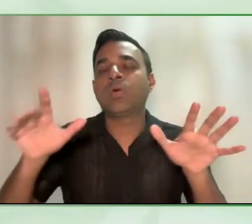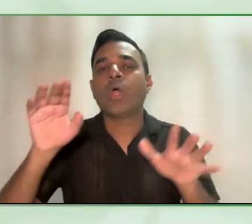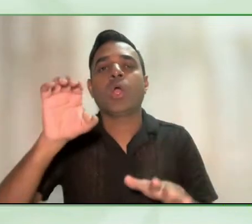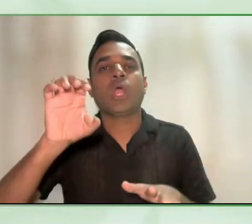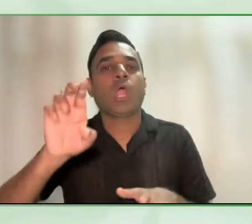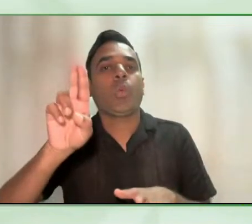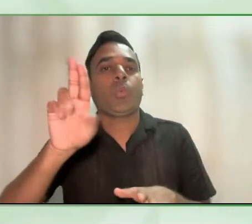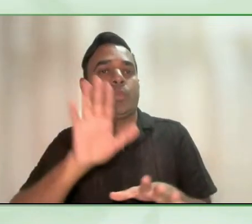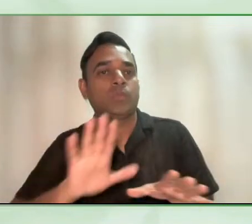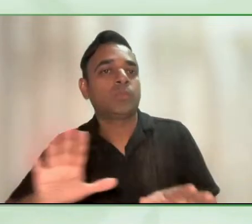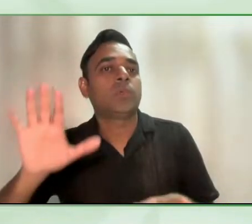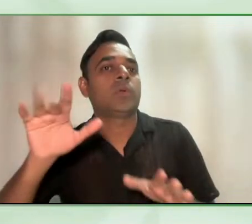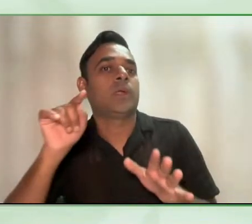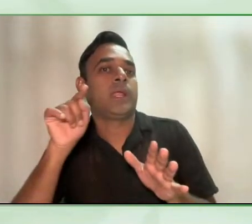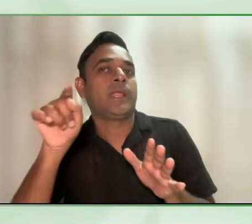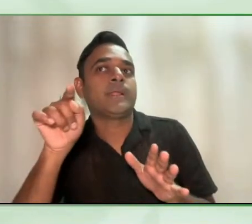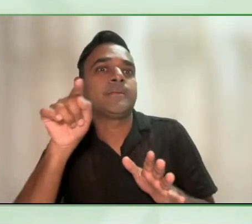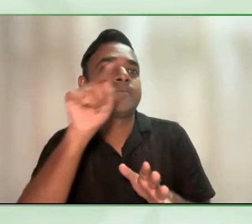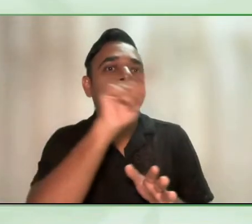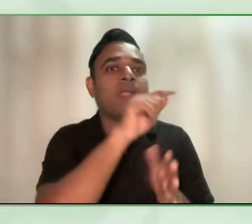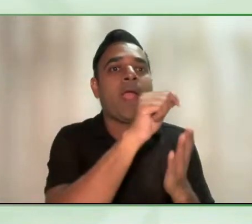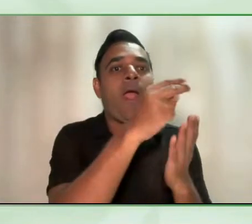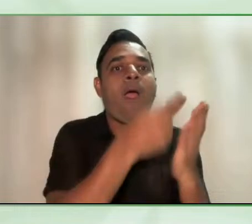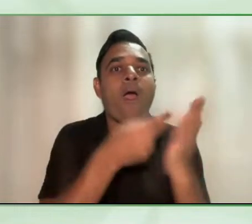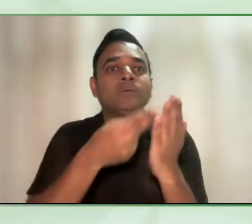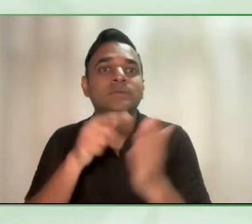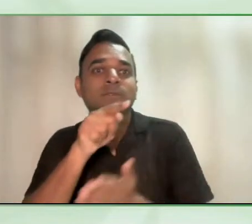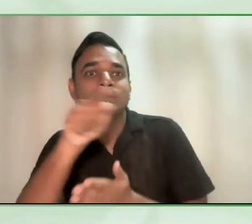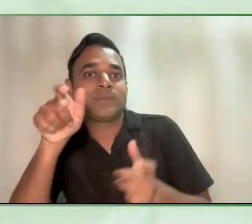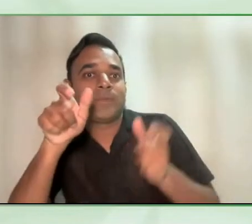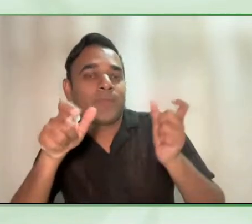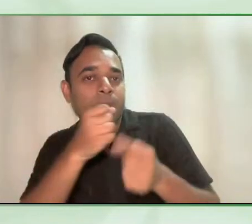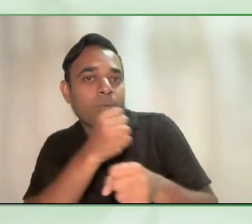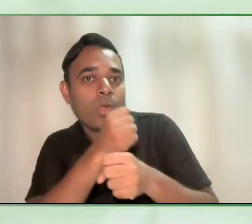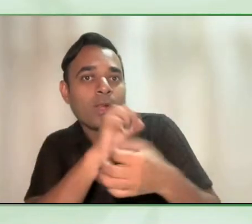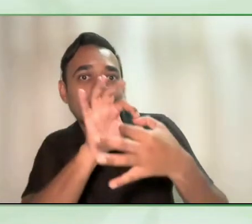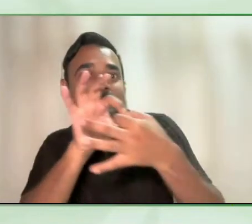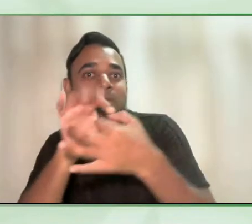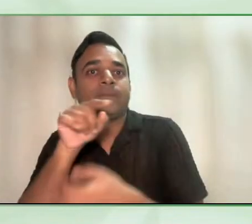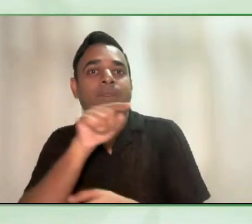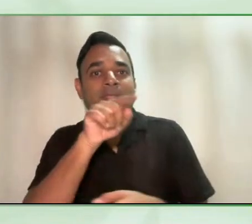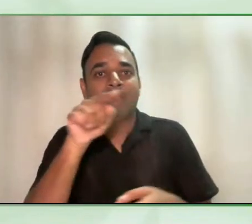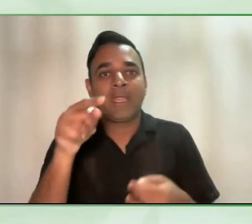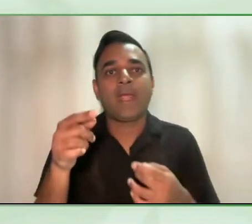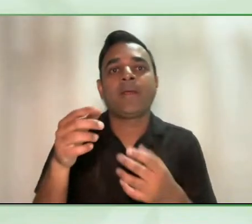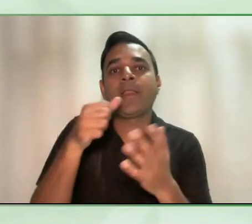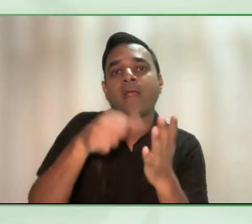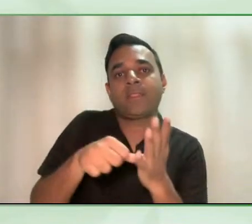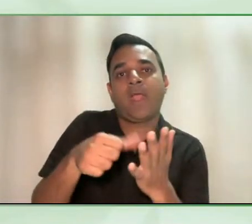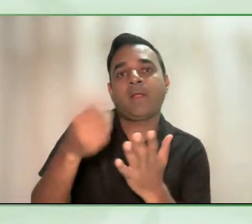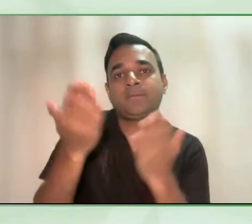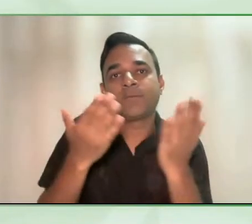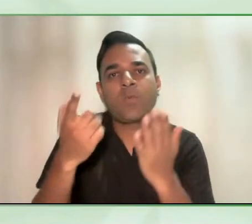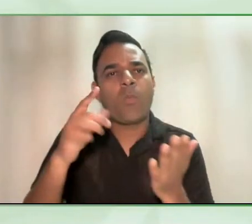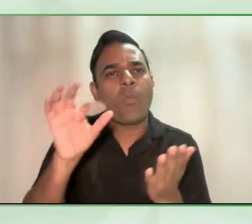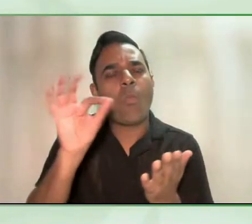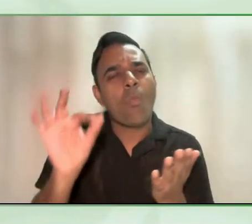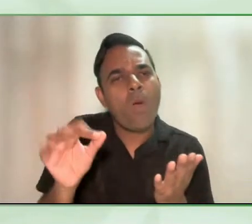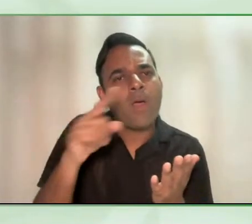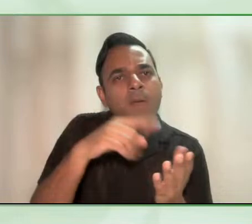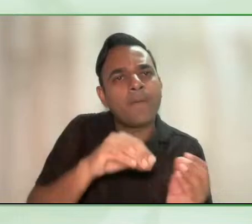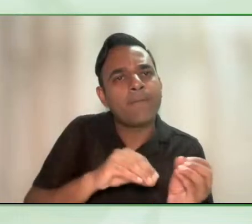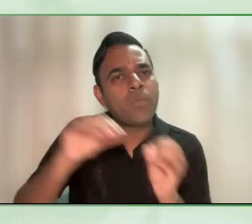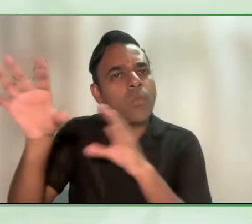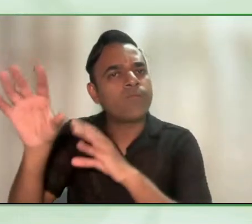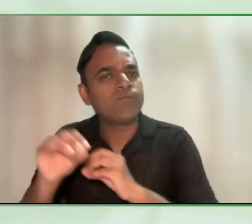movement for citizens, which is a value, of course, of the European Union, and how we can support that, and that there would not be